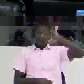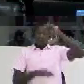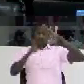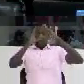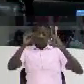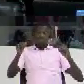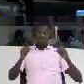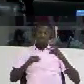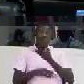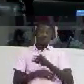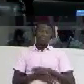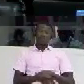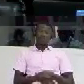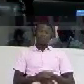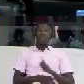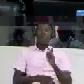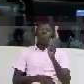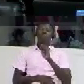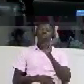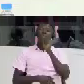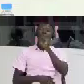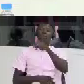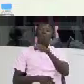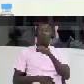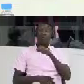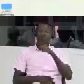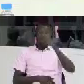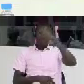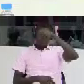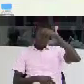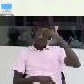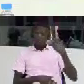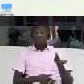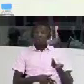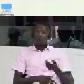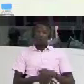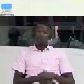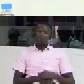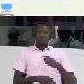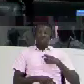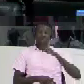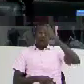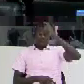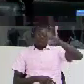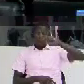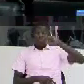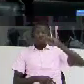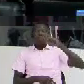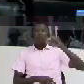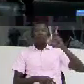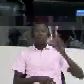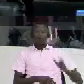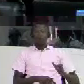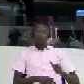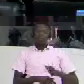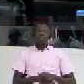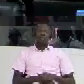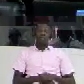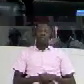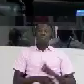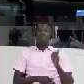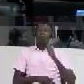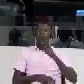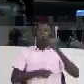occupation? lan mooy sa liggéey. police officer. I'm a police officer. What is your rank and current